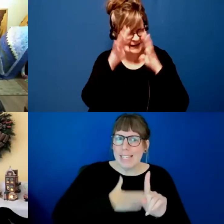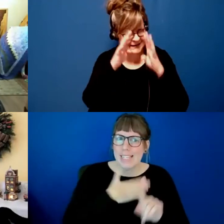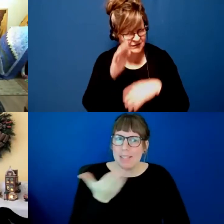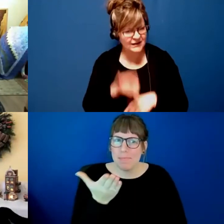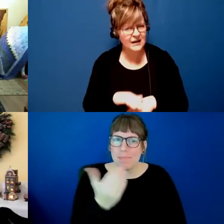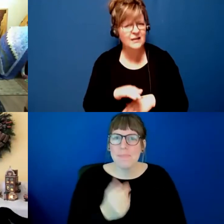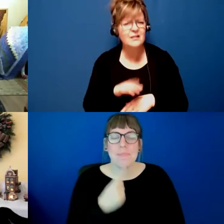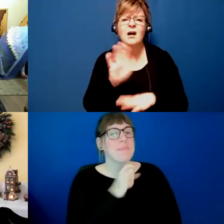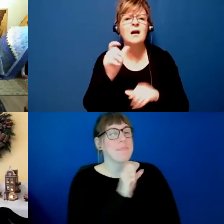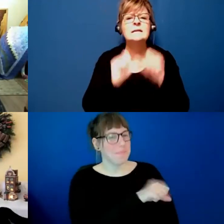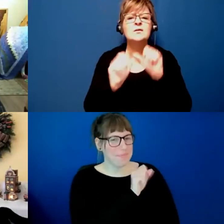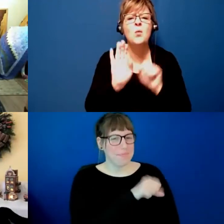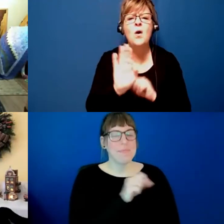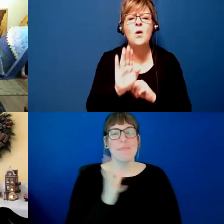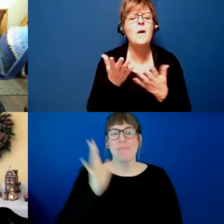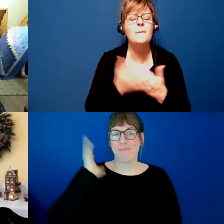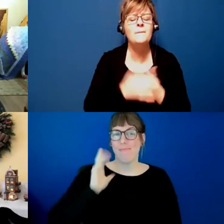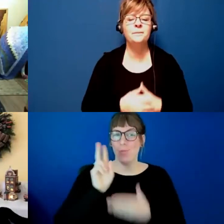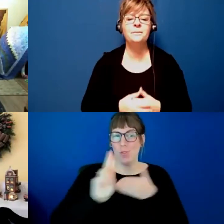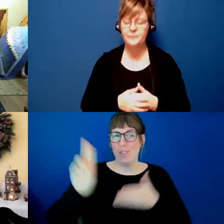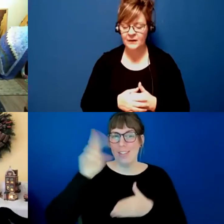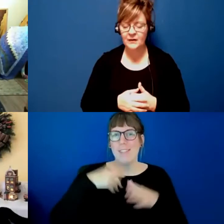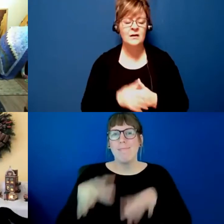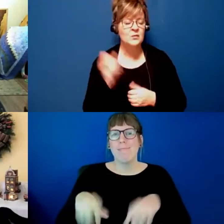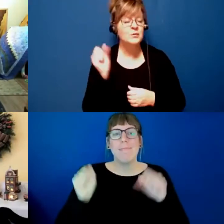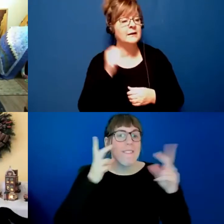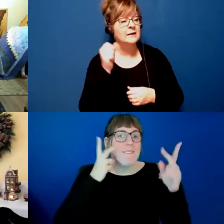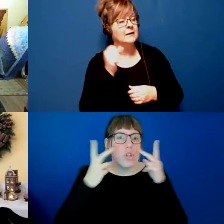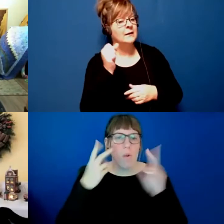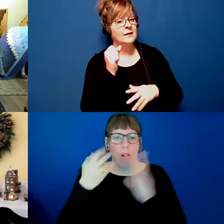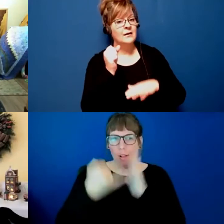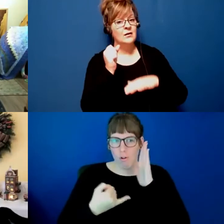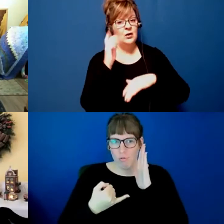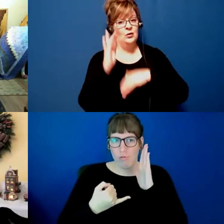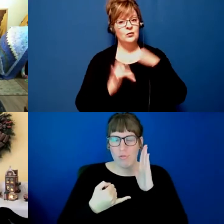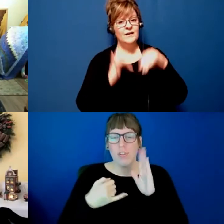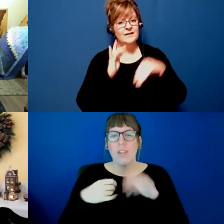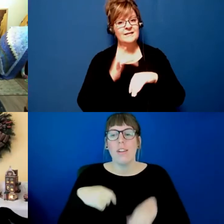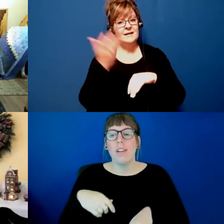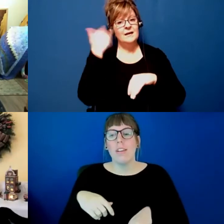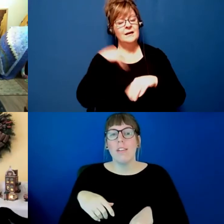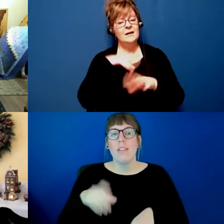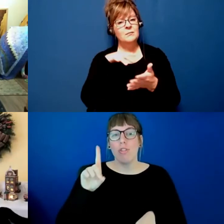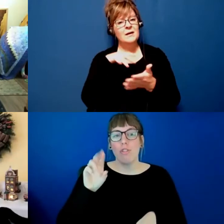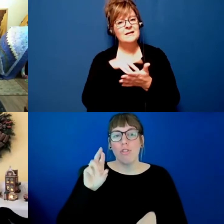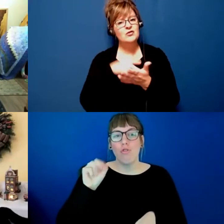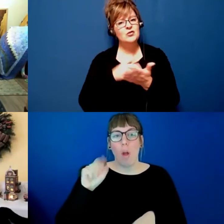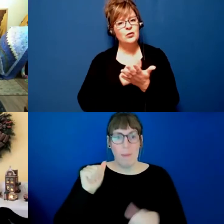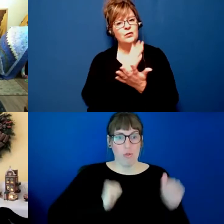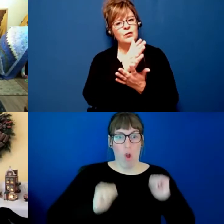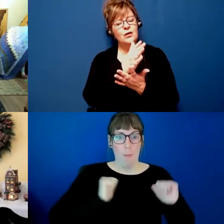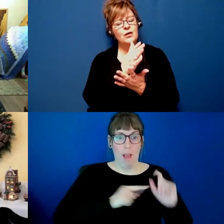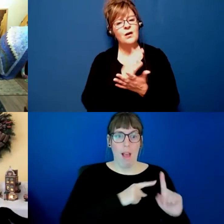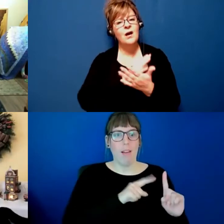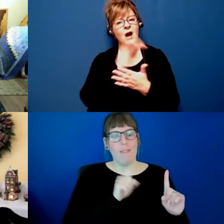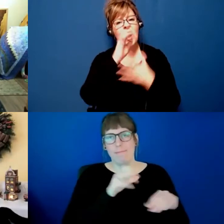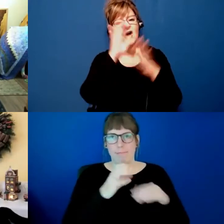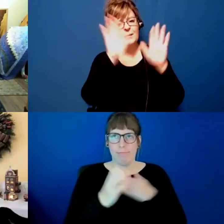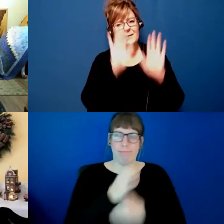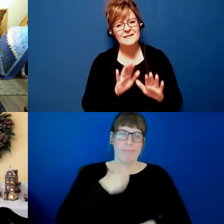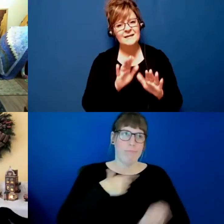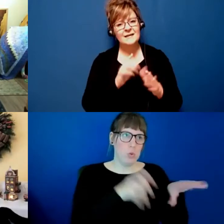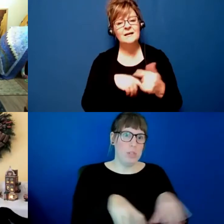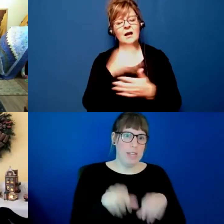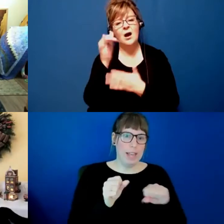At university, I was doing visual art actually, and I had to take a drama class to get my degree. And I got